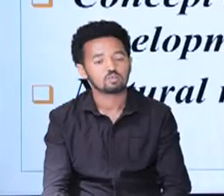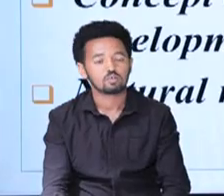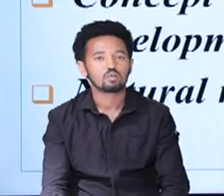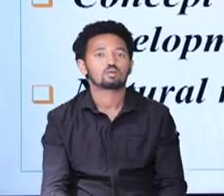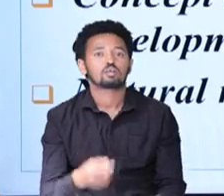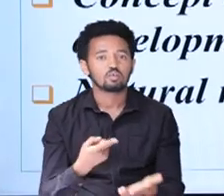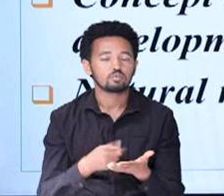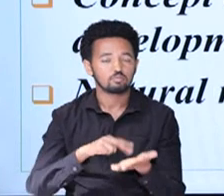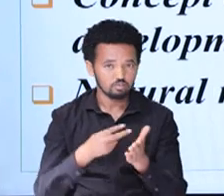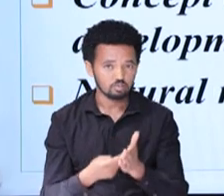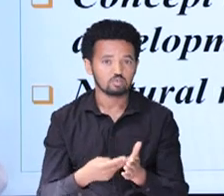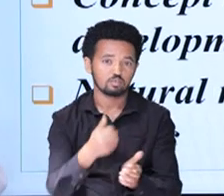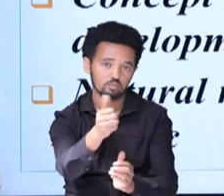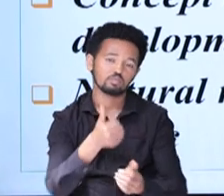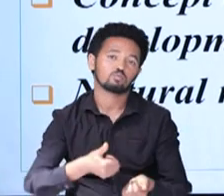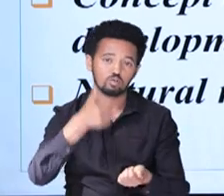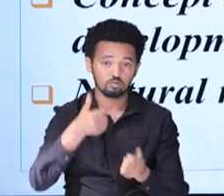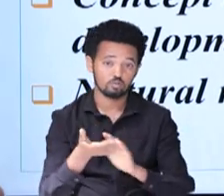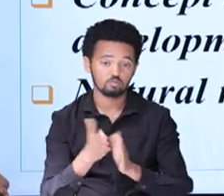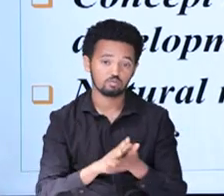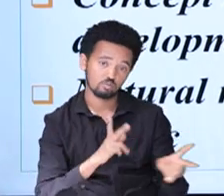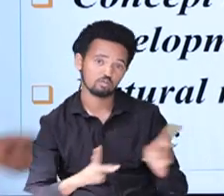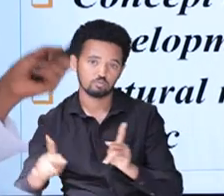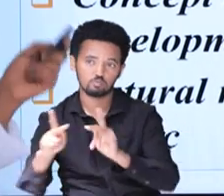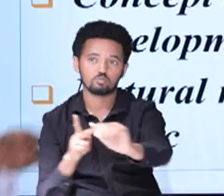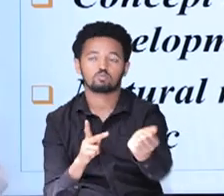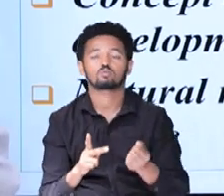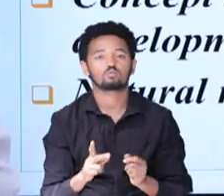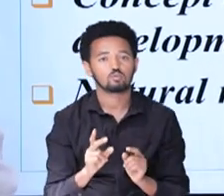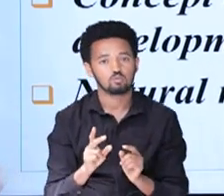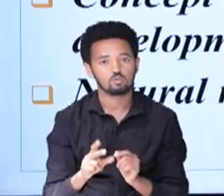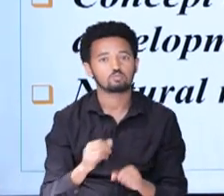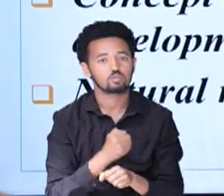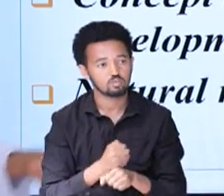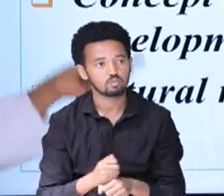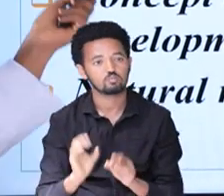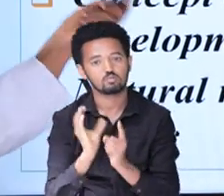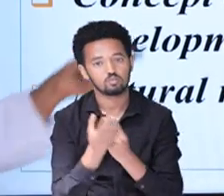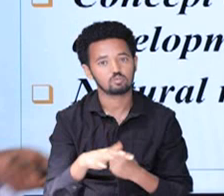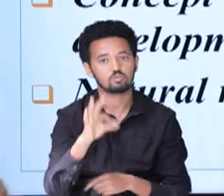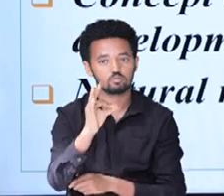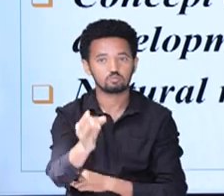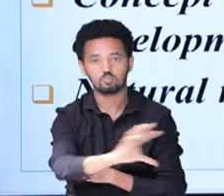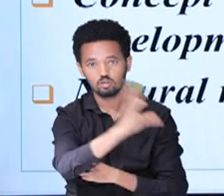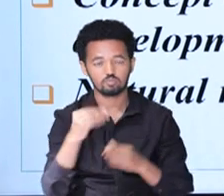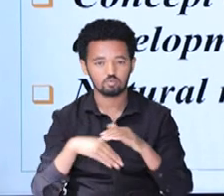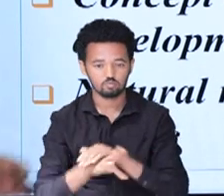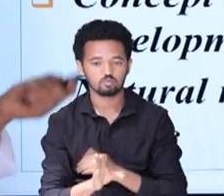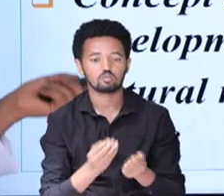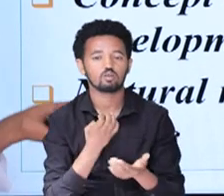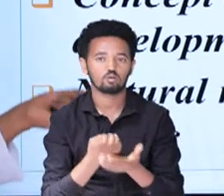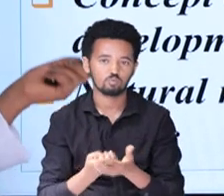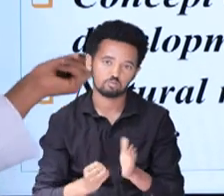The content include aspects of population, economy, and natural resource of Africa, concepts of economic